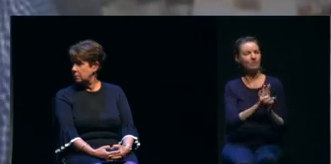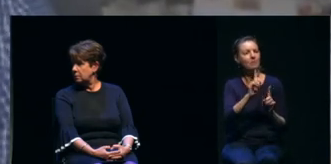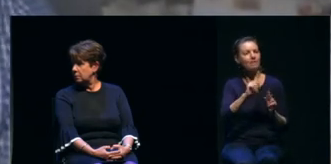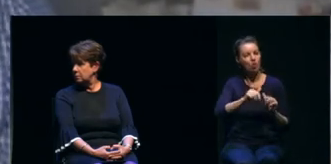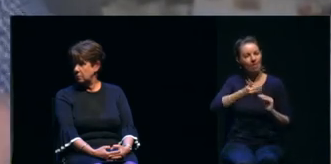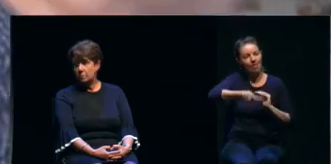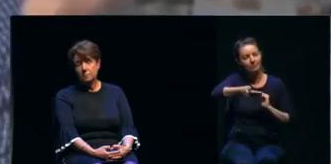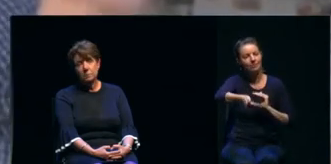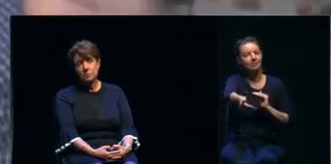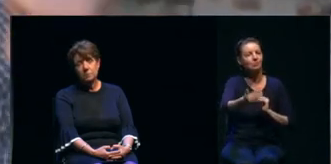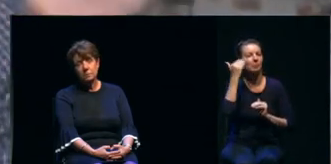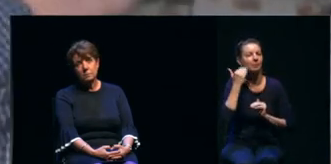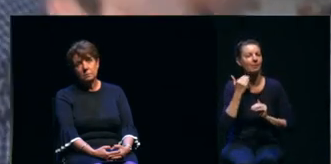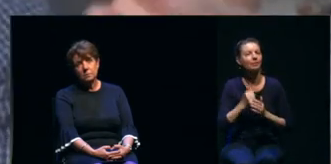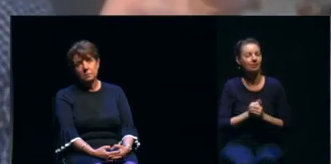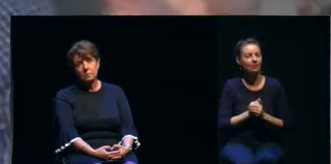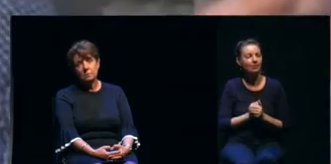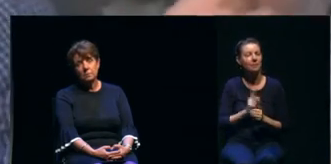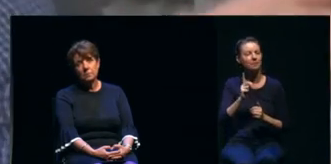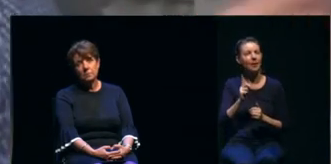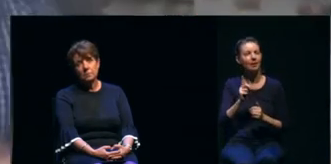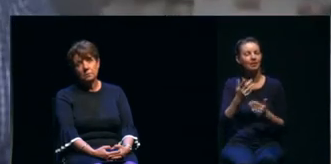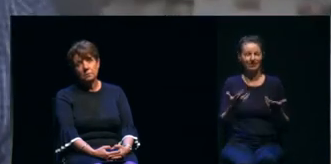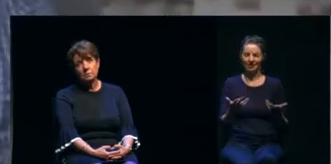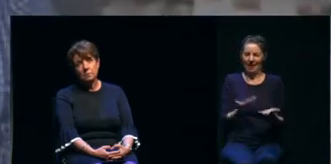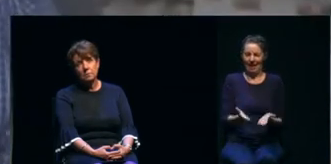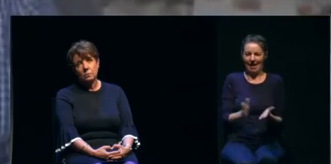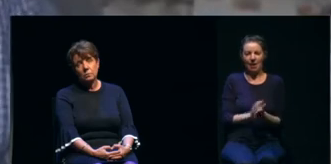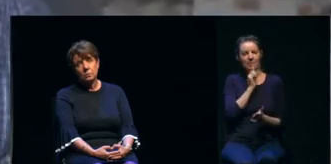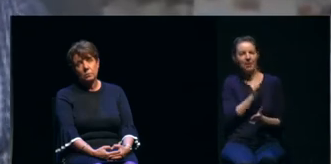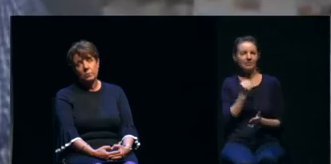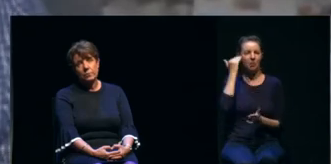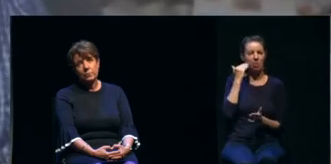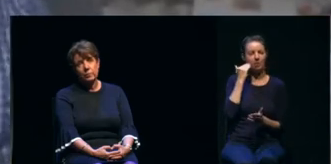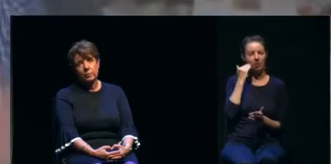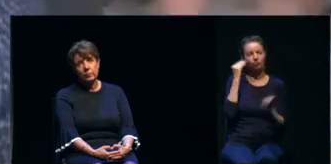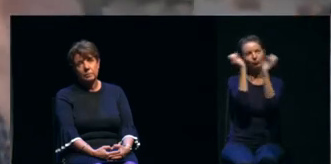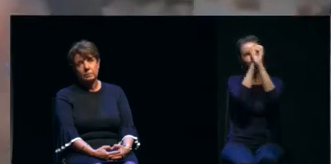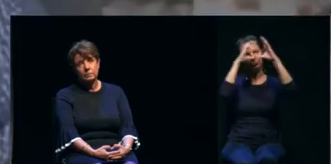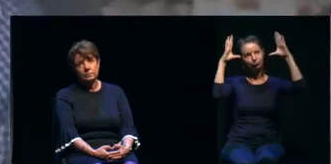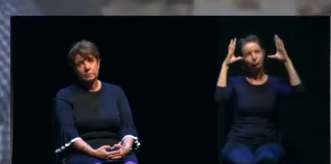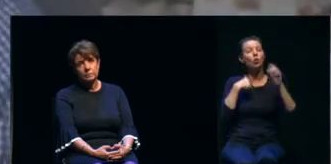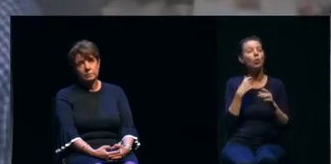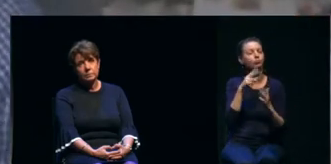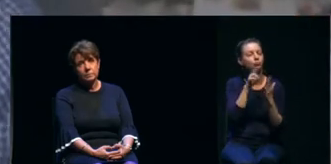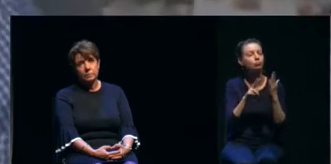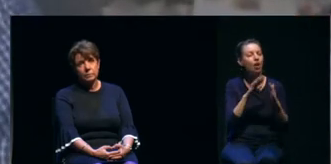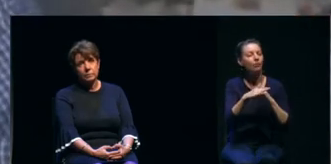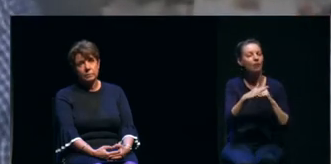comes along. But again, it's the difference between the way that men and women see this. I was reading about the General Angus Campbell case